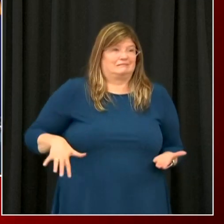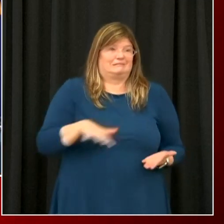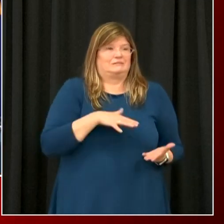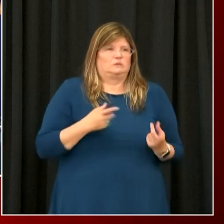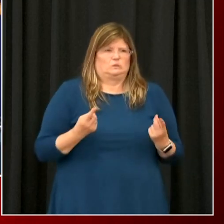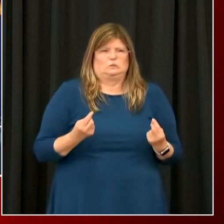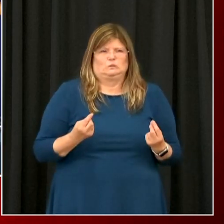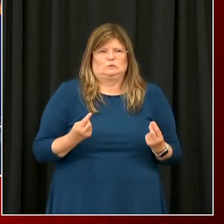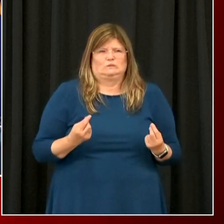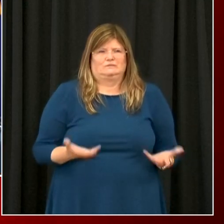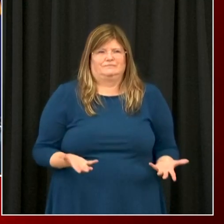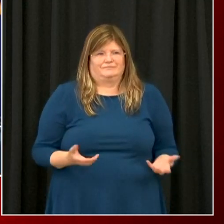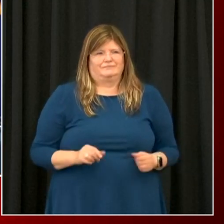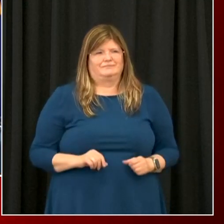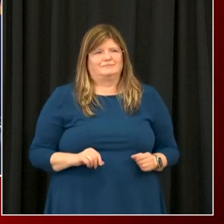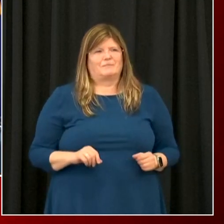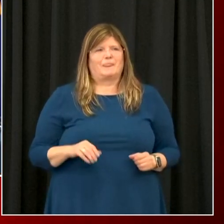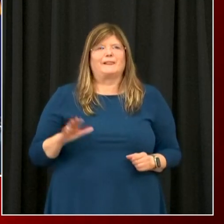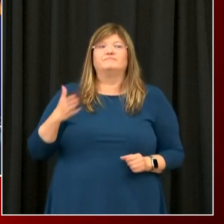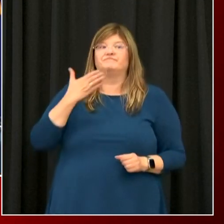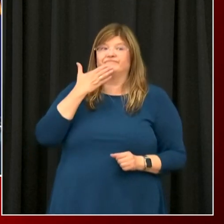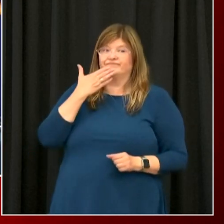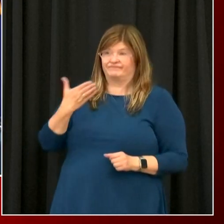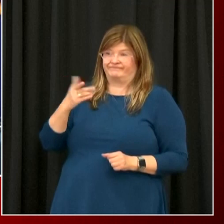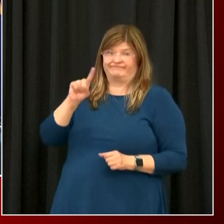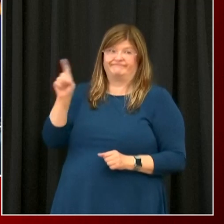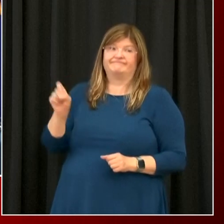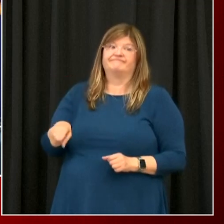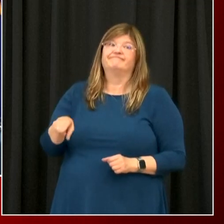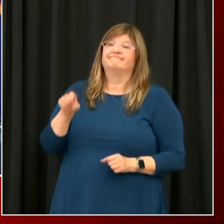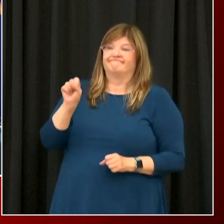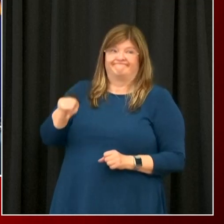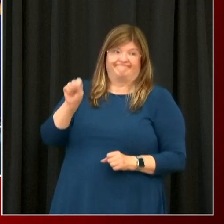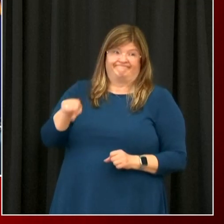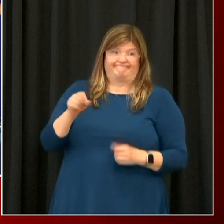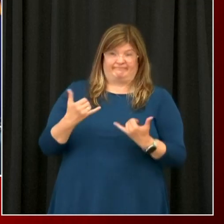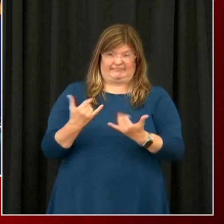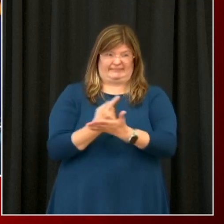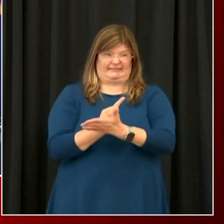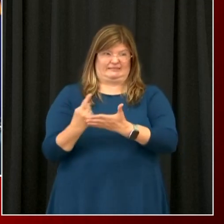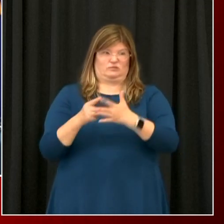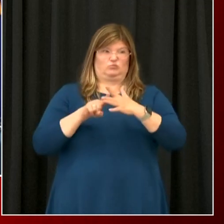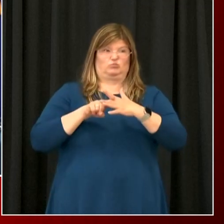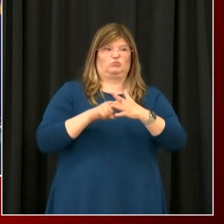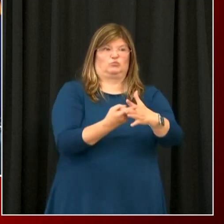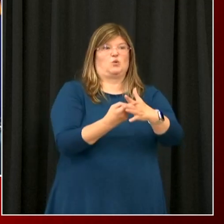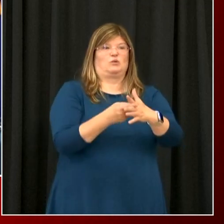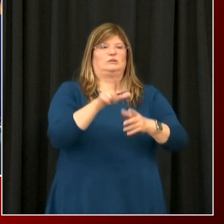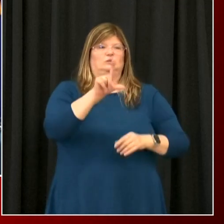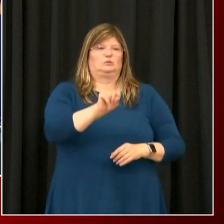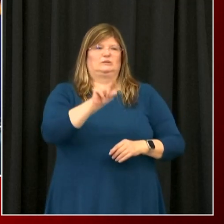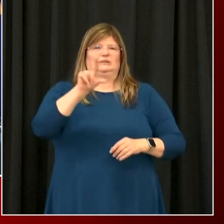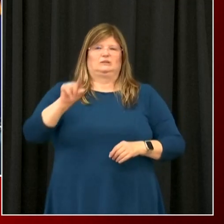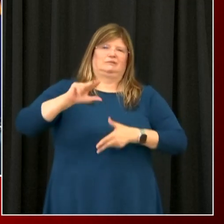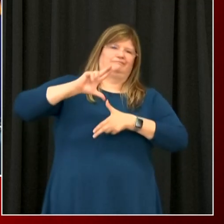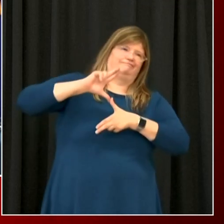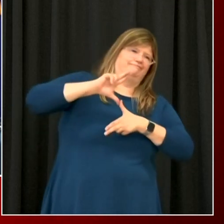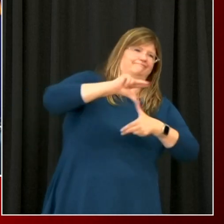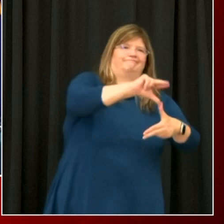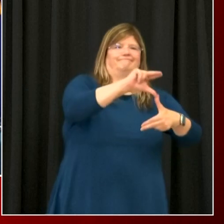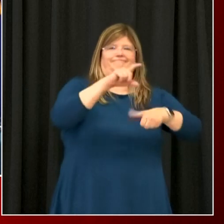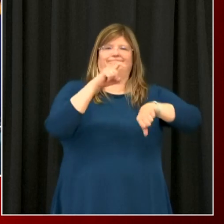Thanks for the question, and you correctly note that this week marked the beginning of the 2020 hurricane season. We've already